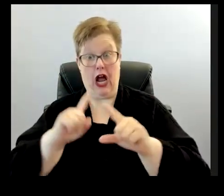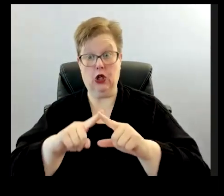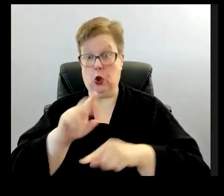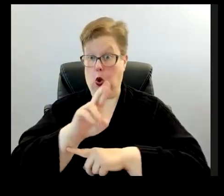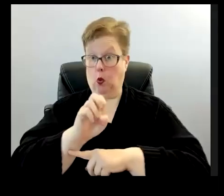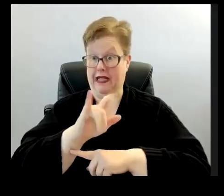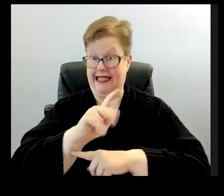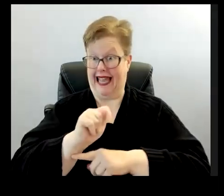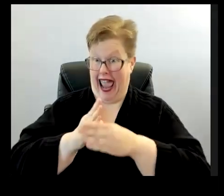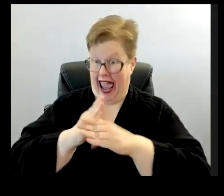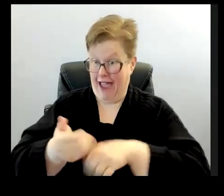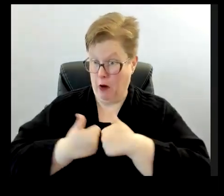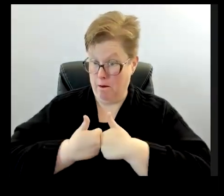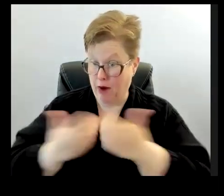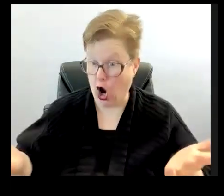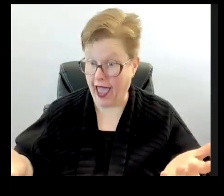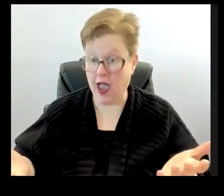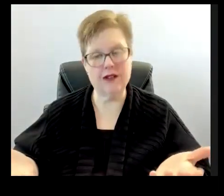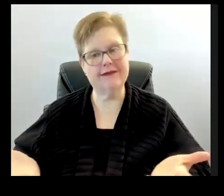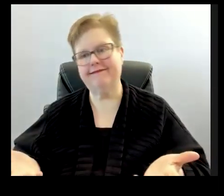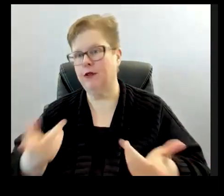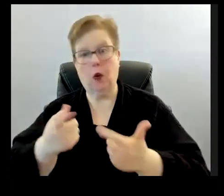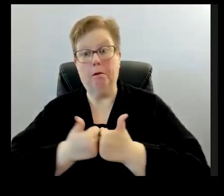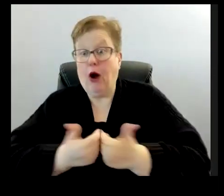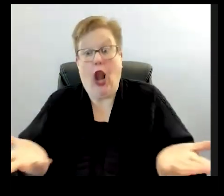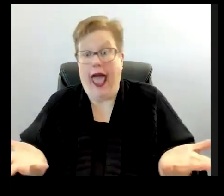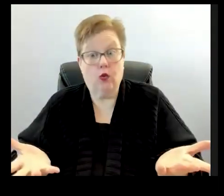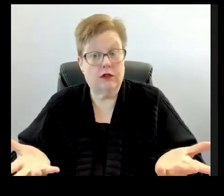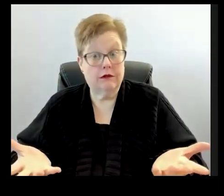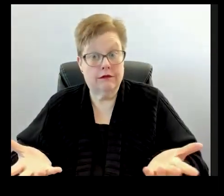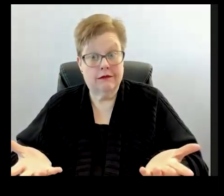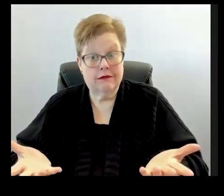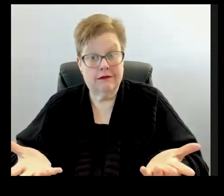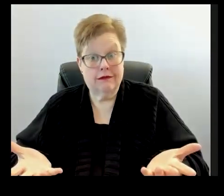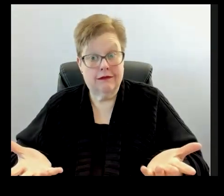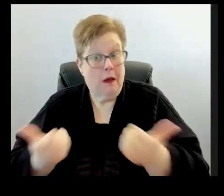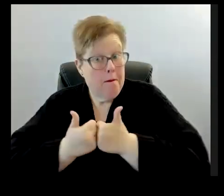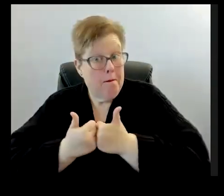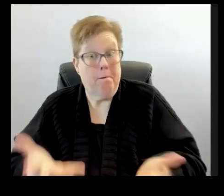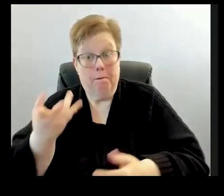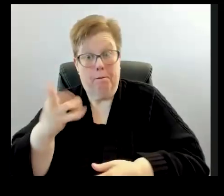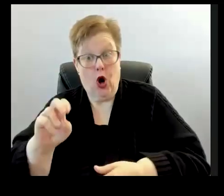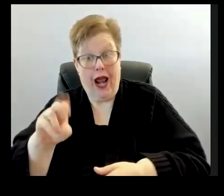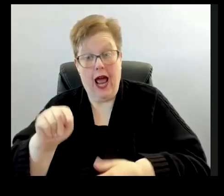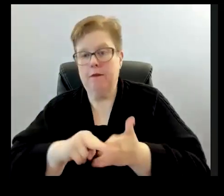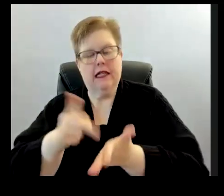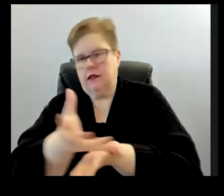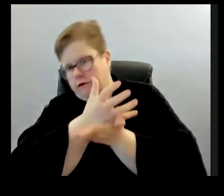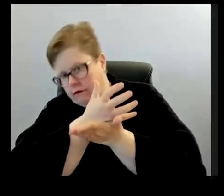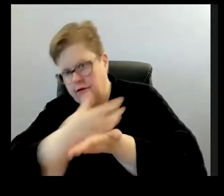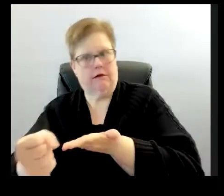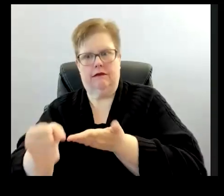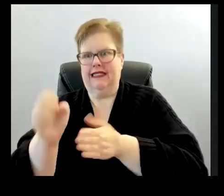run out of that energy, you burn out. Burnout is a sign you are running out of